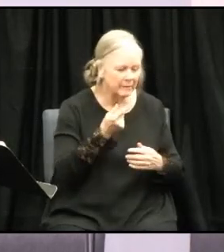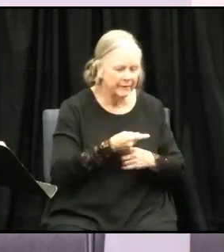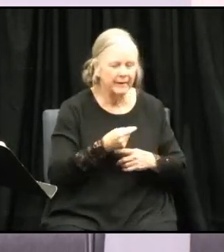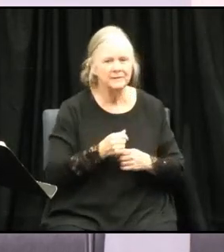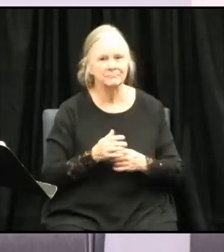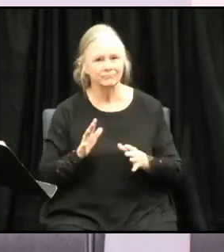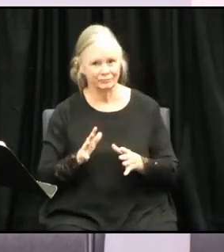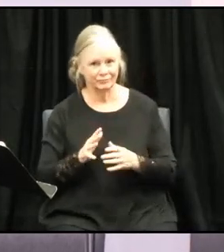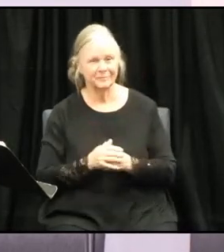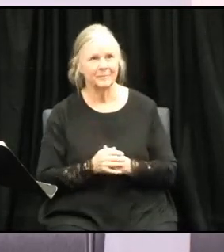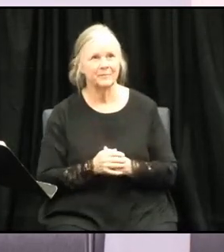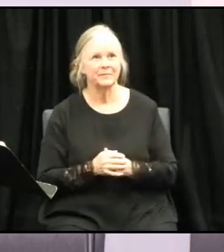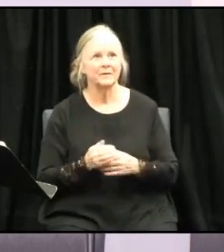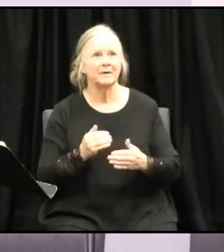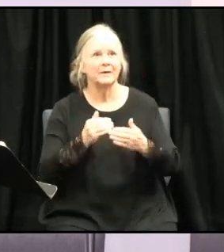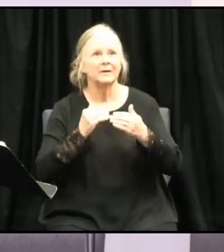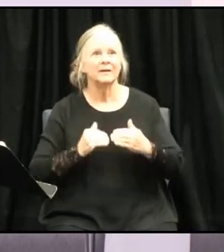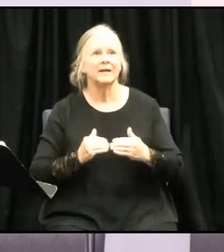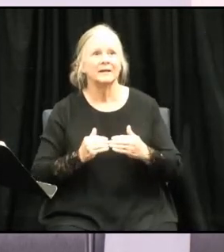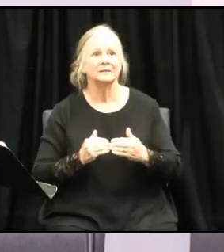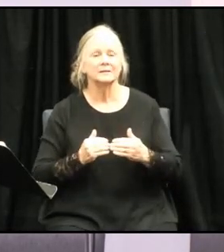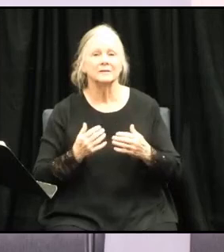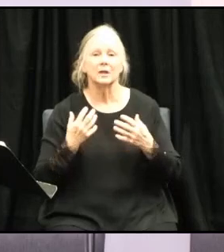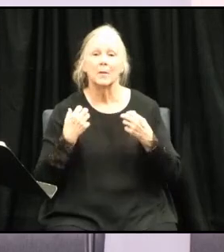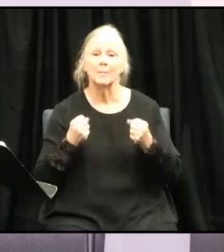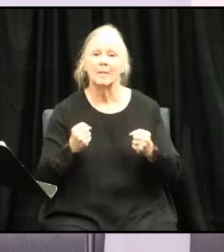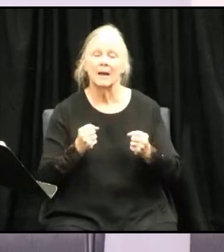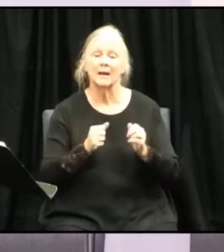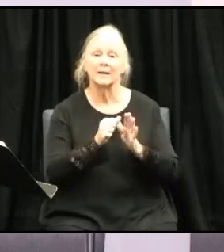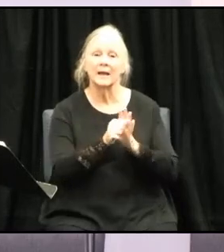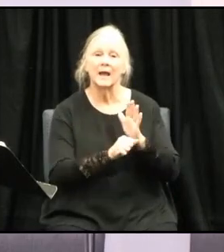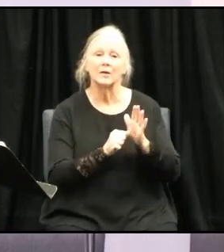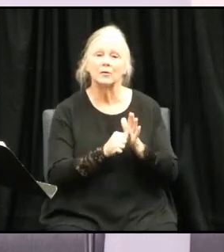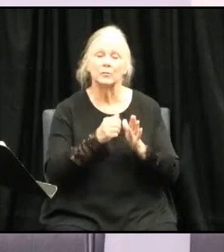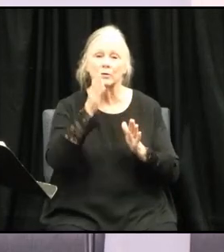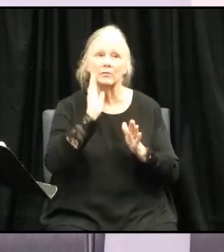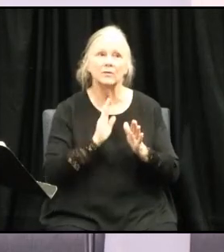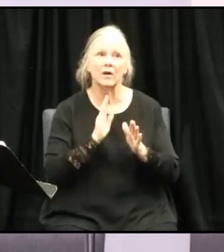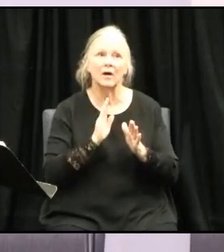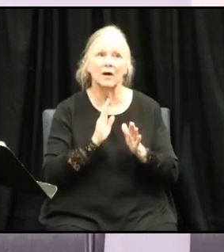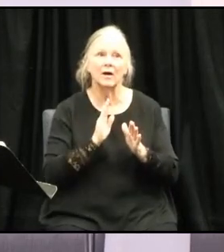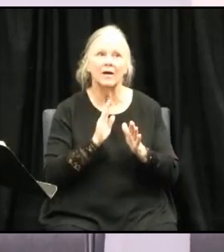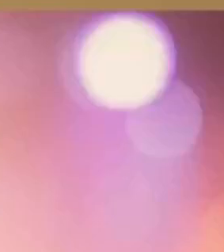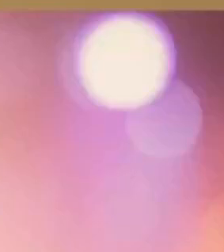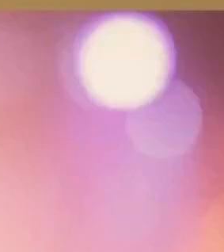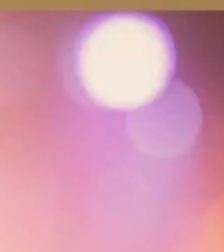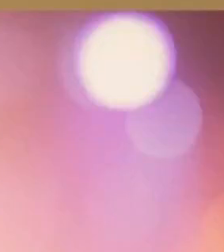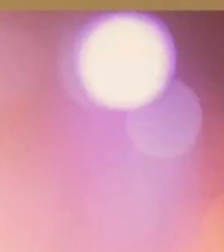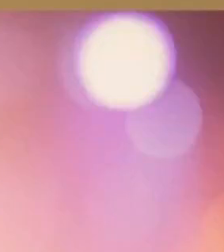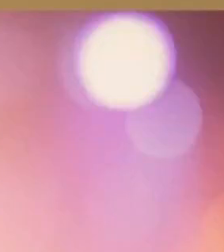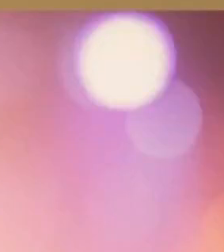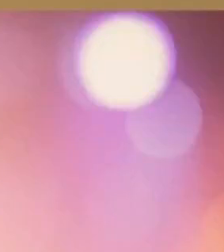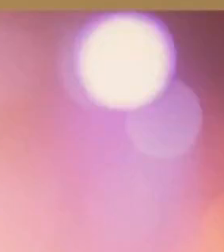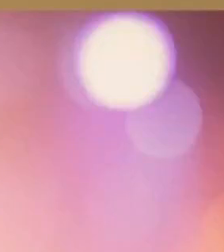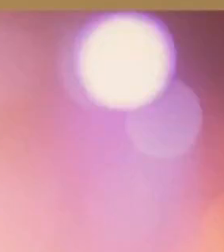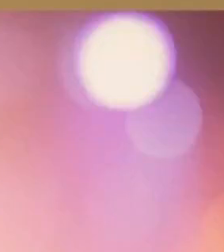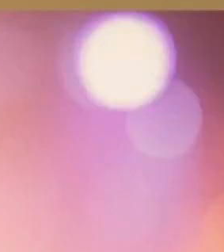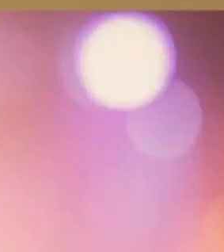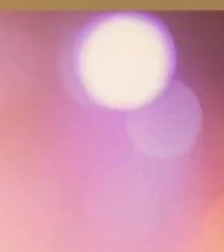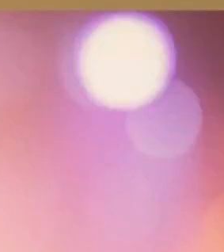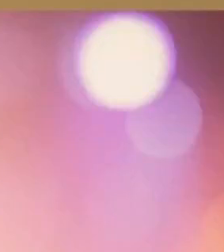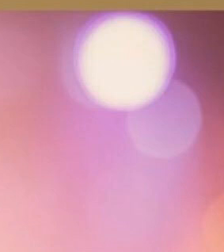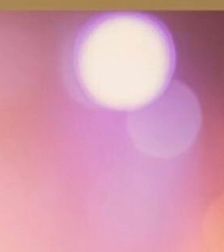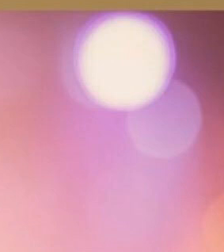Next, mighty attribute of God that guarantees his faithfulness in our lives in Jesus Christ is God's infinite